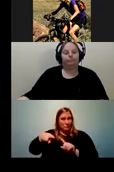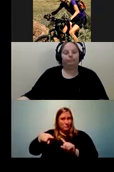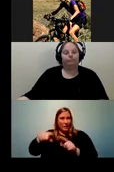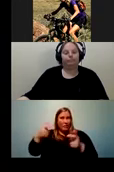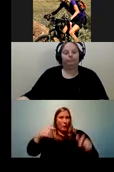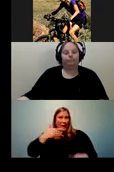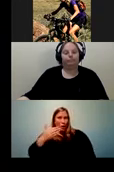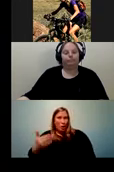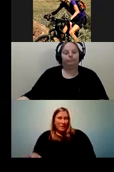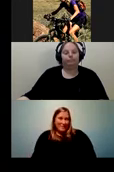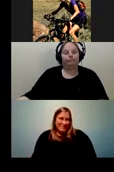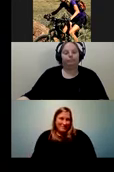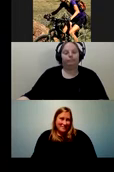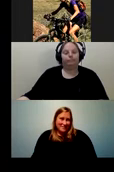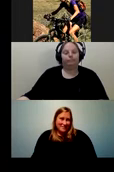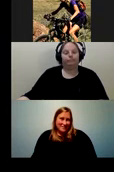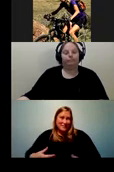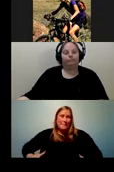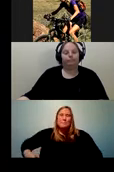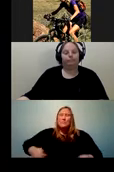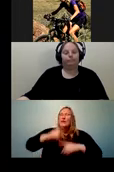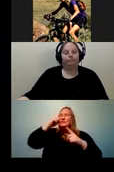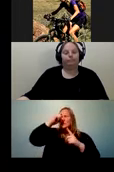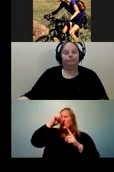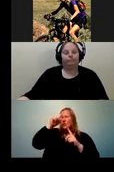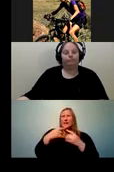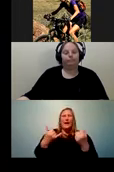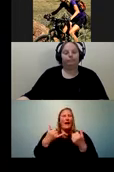As we move forward in this world that we